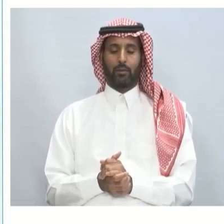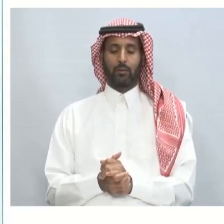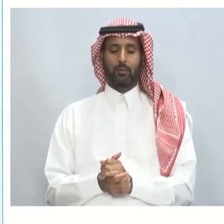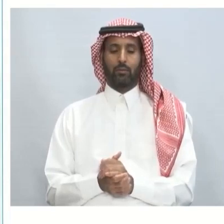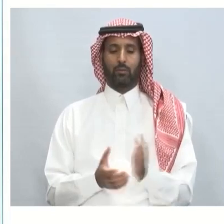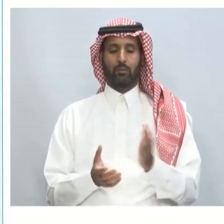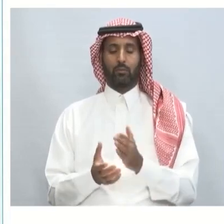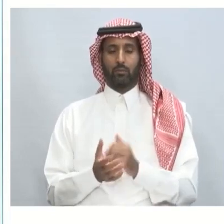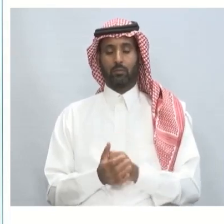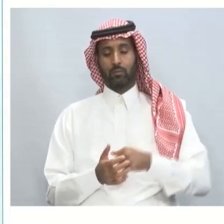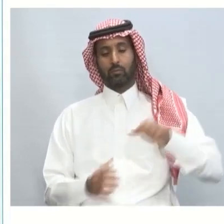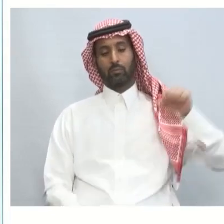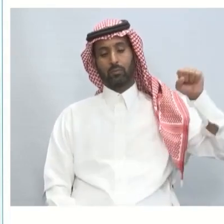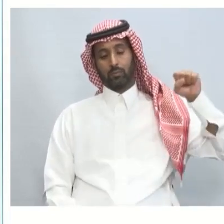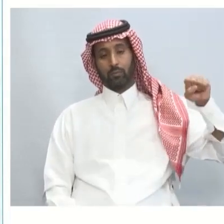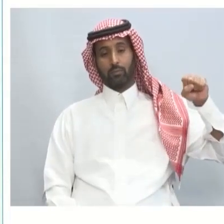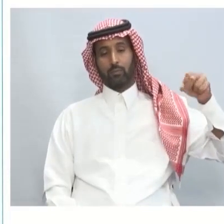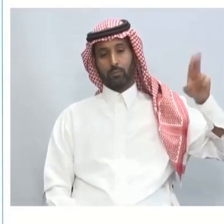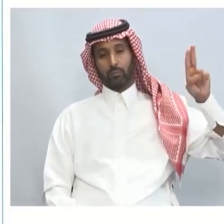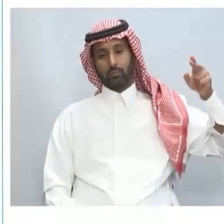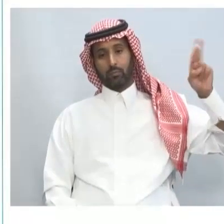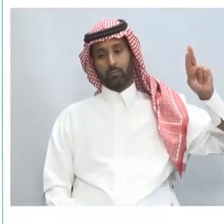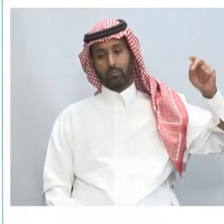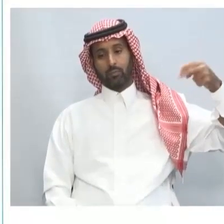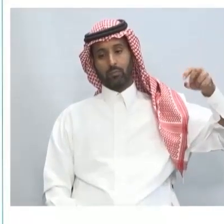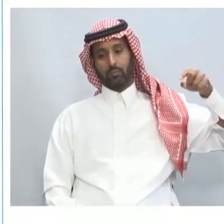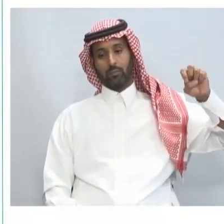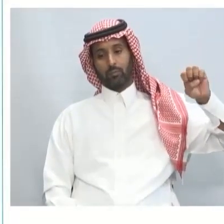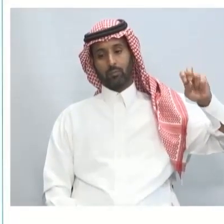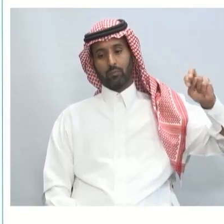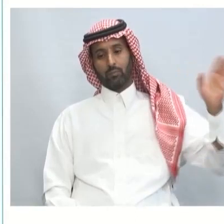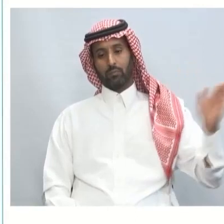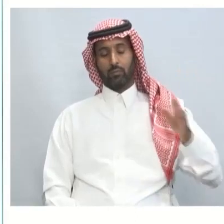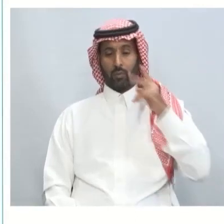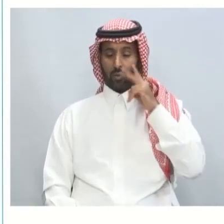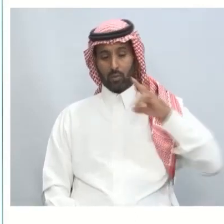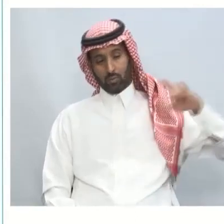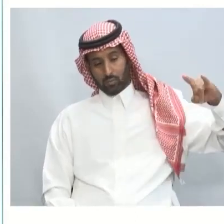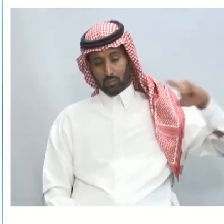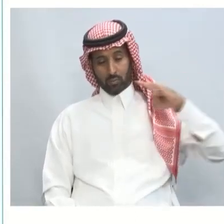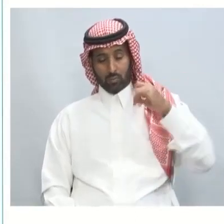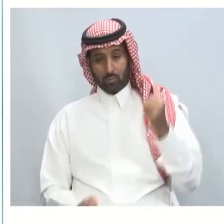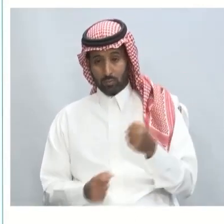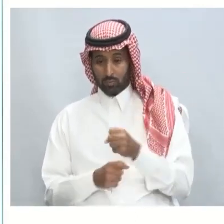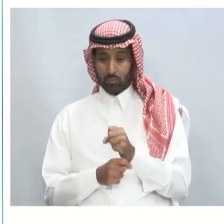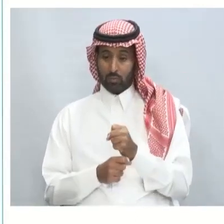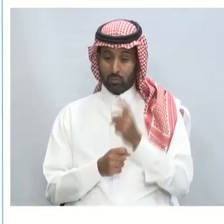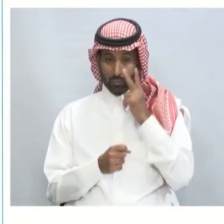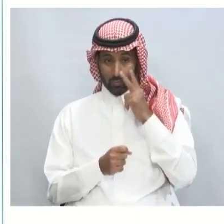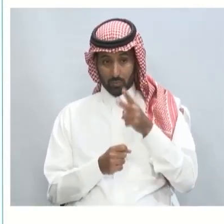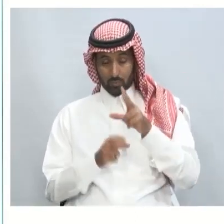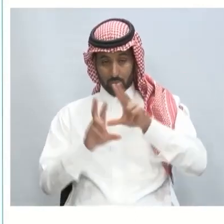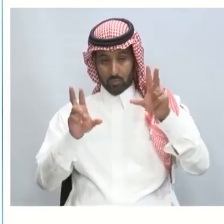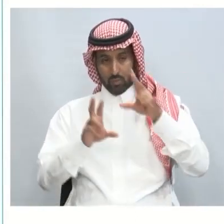clues to try to guess that he is a surgeon. The next one is an air traffic controller. I think this is an easy one also.